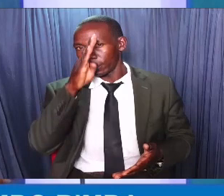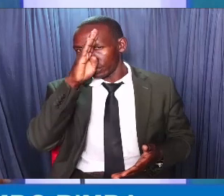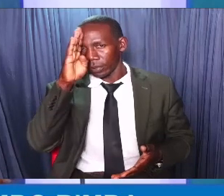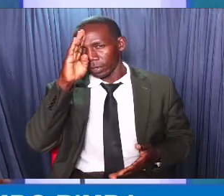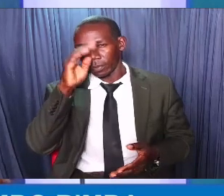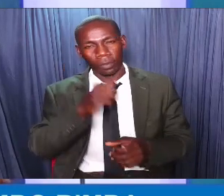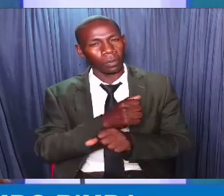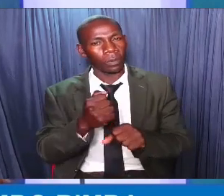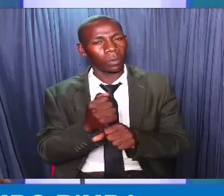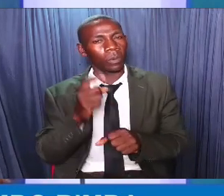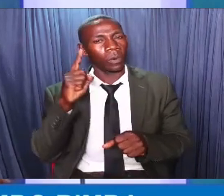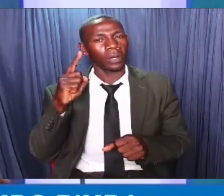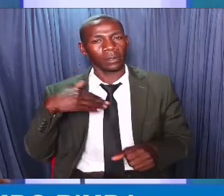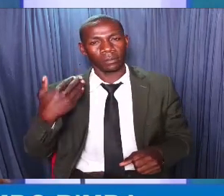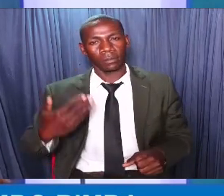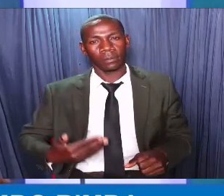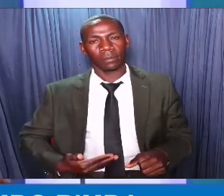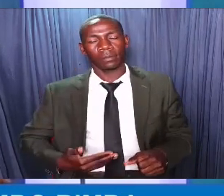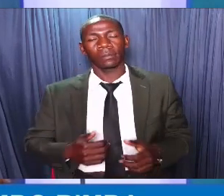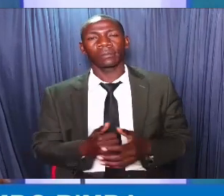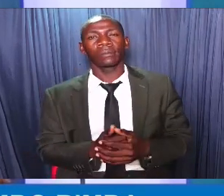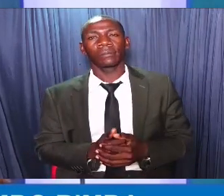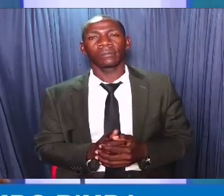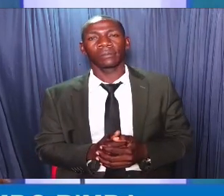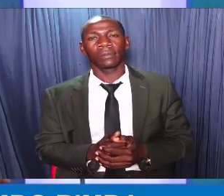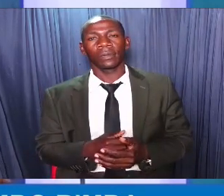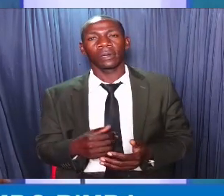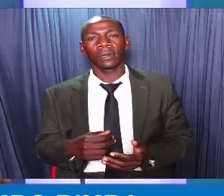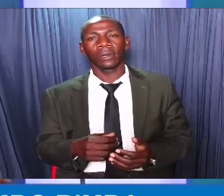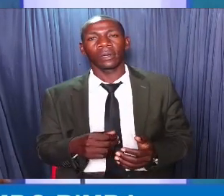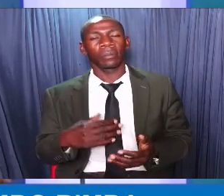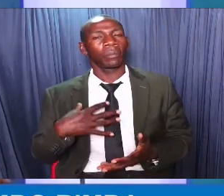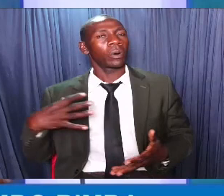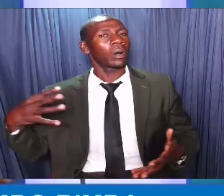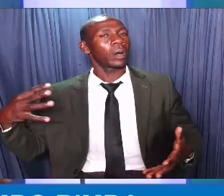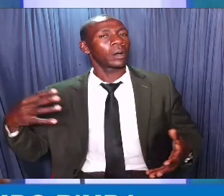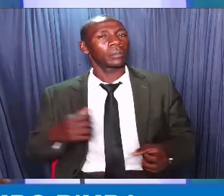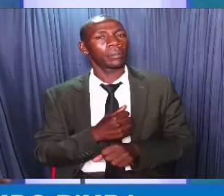mwaka. One pregnant woman in Bungoma for more than a year. Na more than a year.